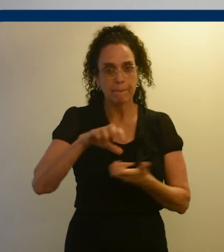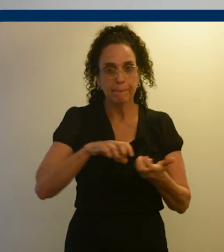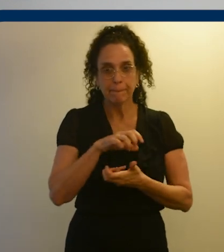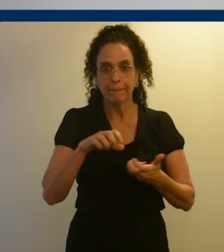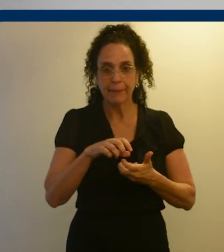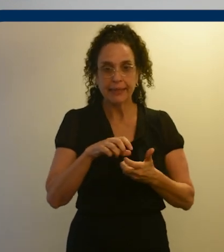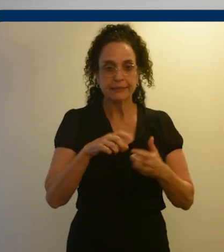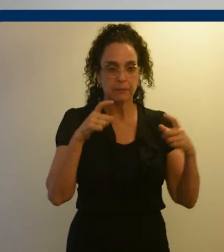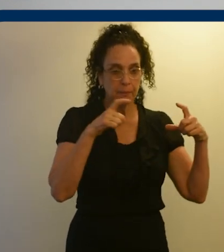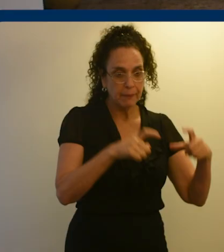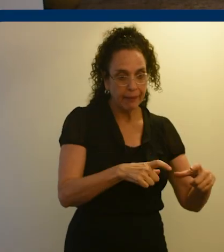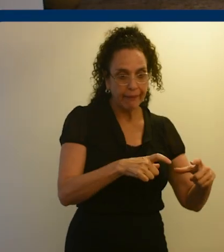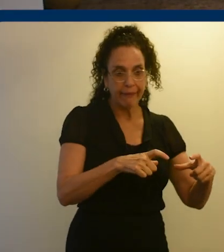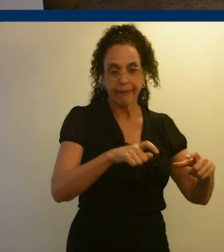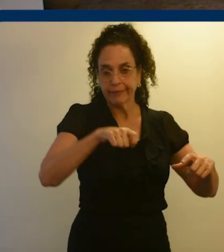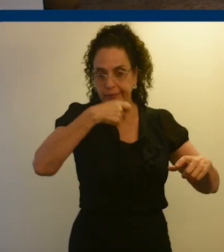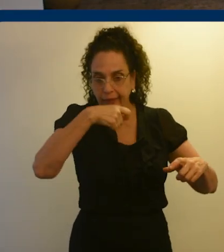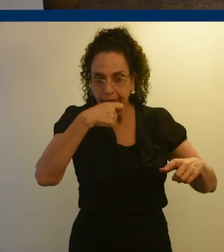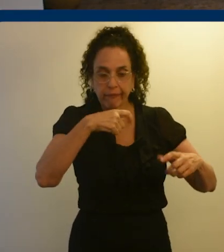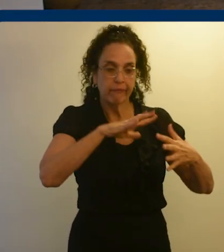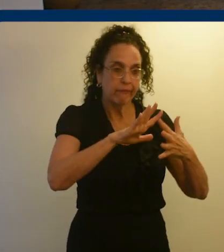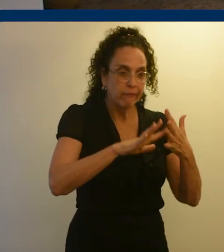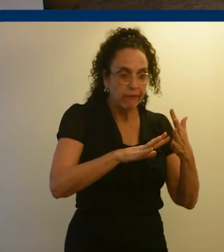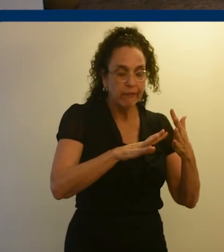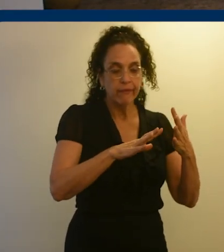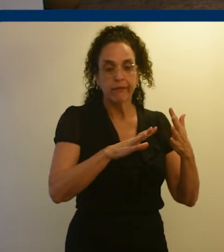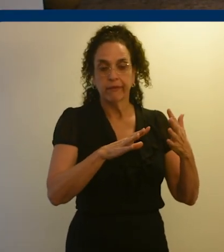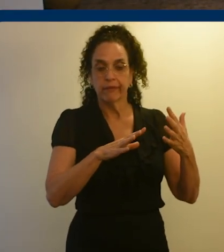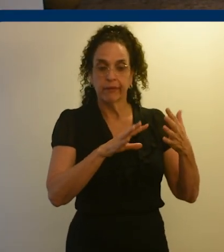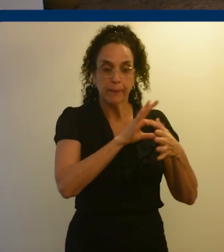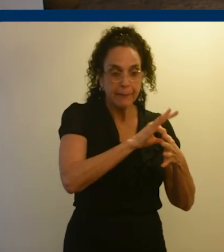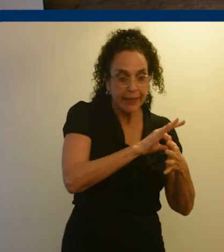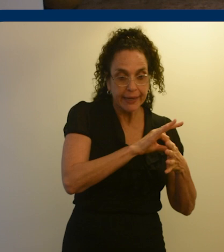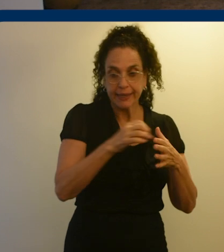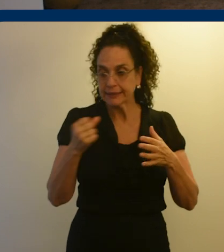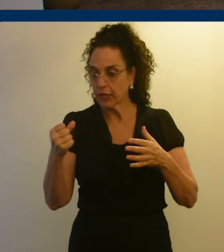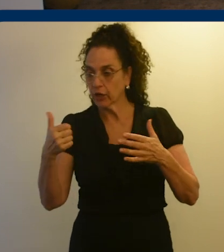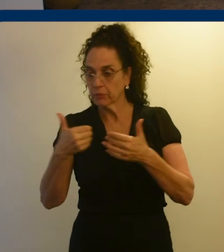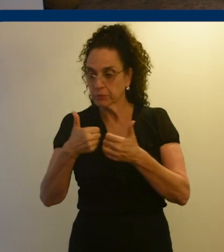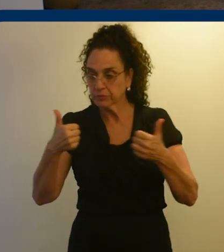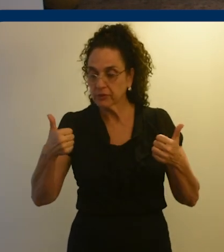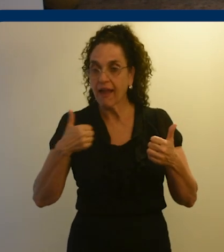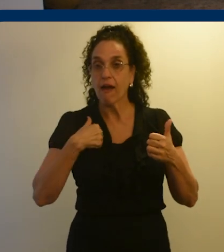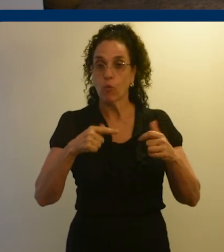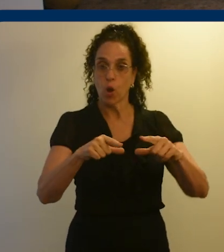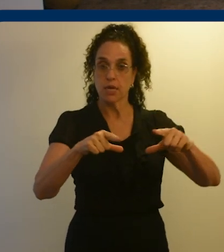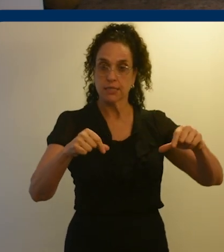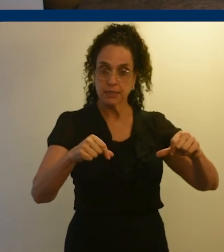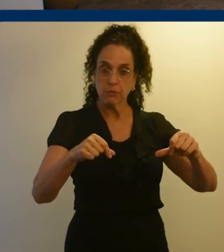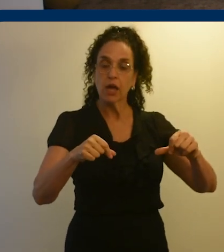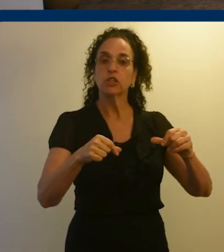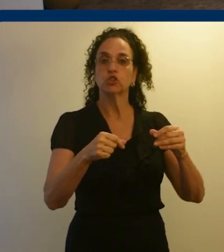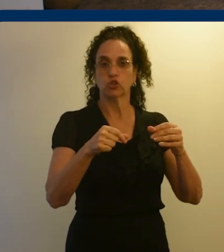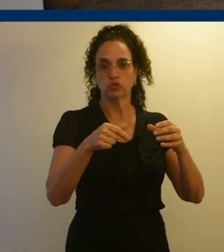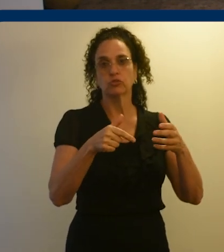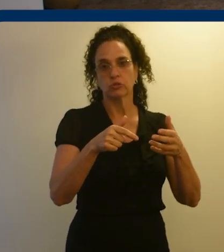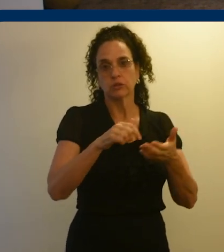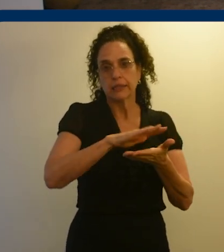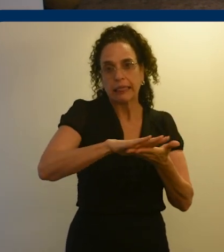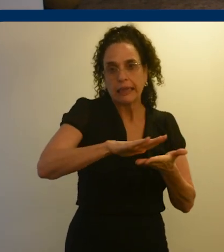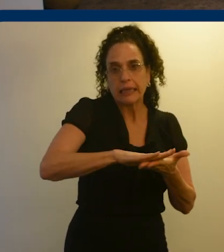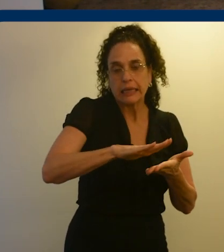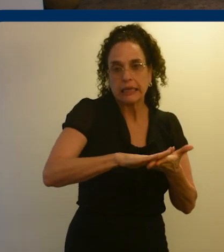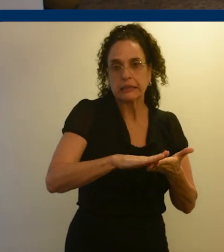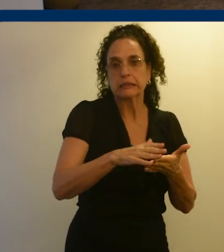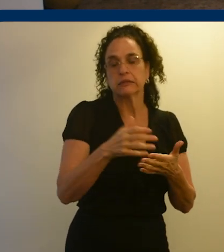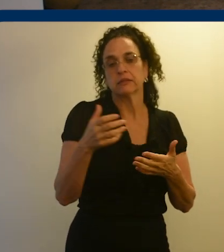that are meat and dairy. And not only that, I keep one sponge for meat and a different one for dairy,